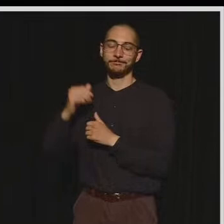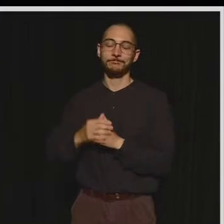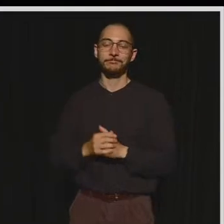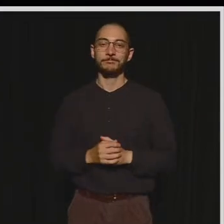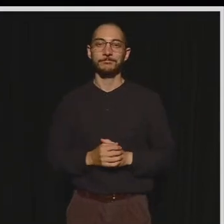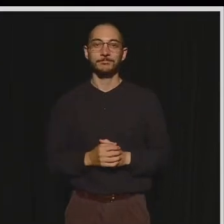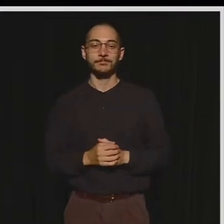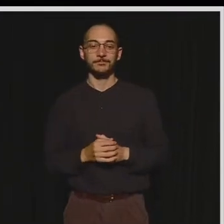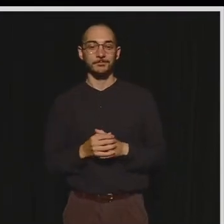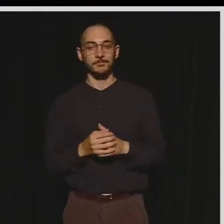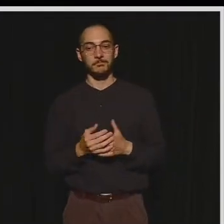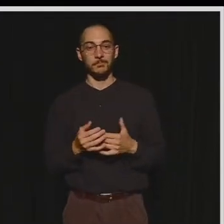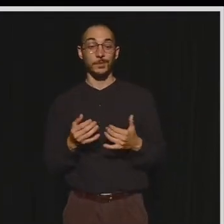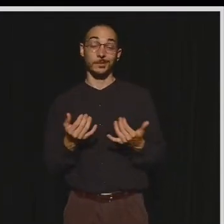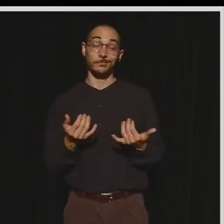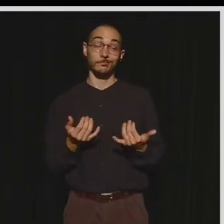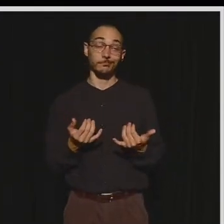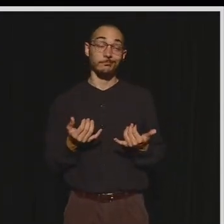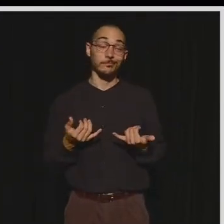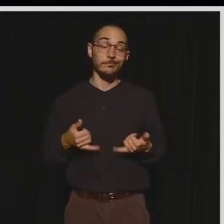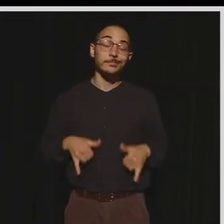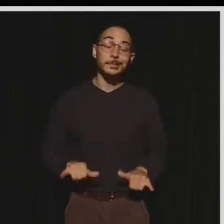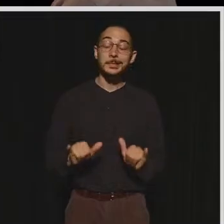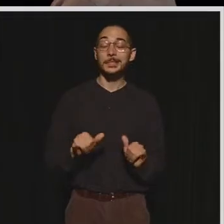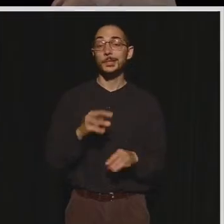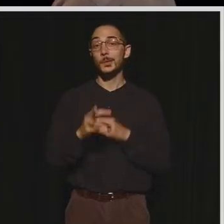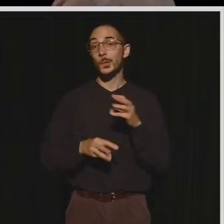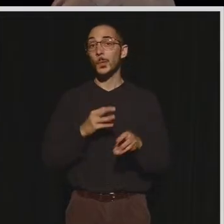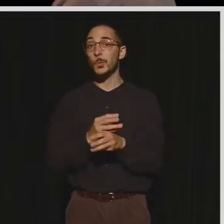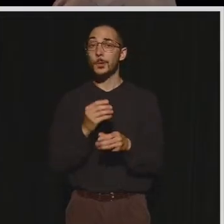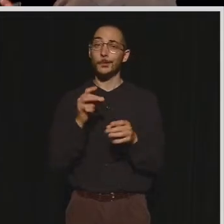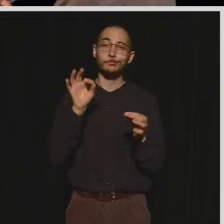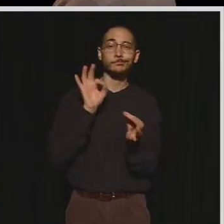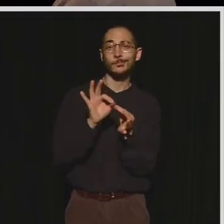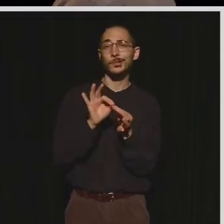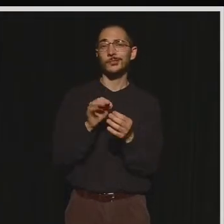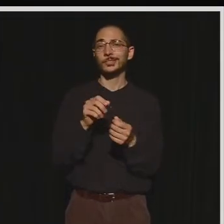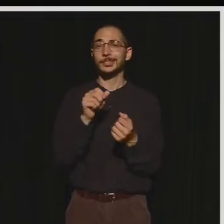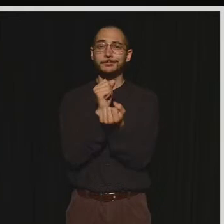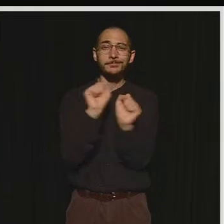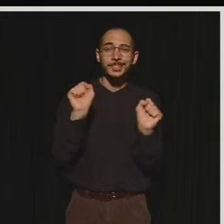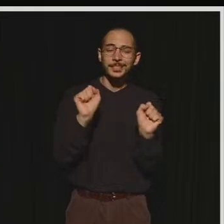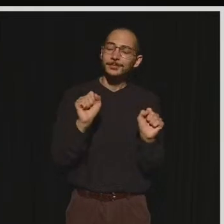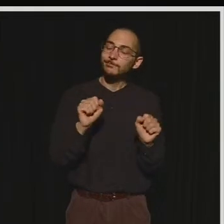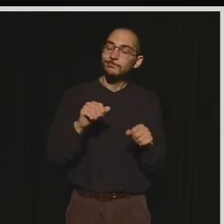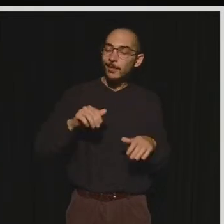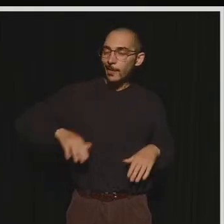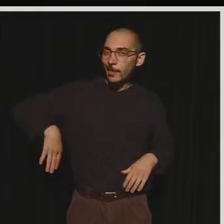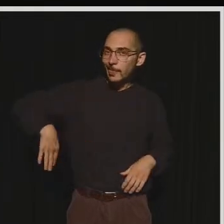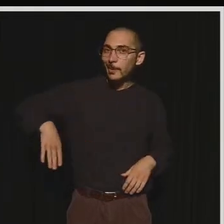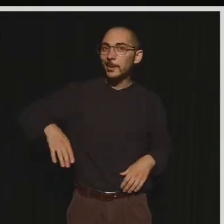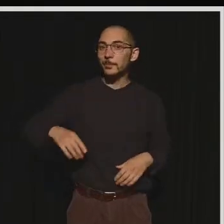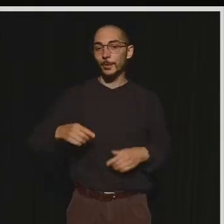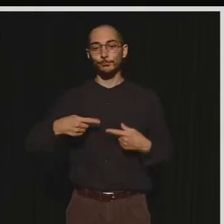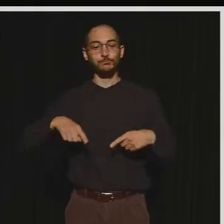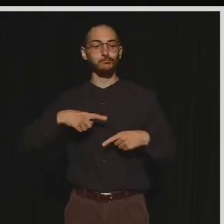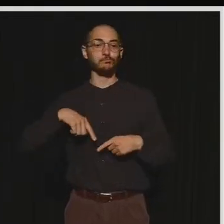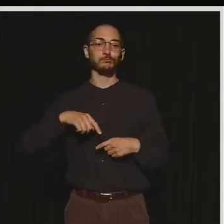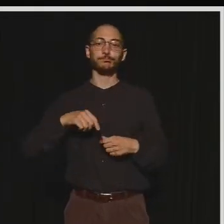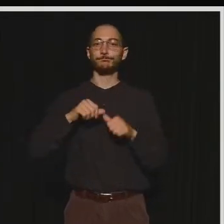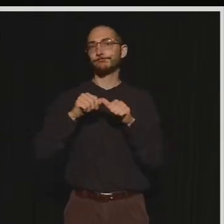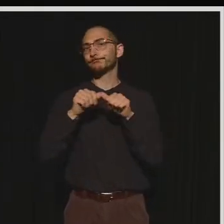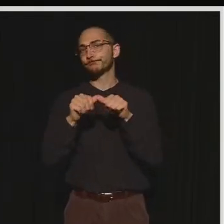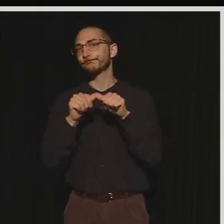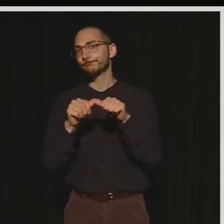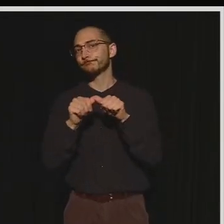That's kind of where I reside. Now, Angus, I assume you have been to a